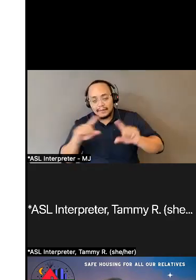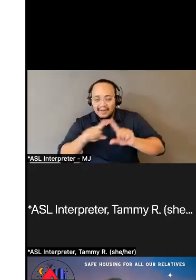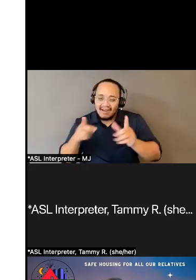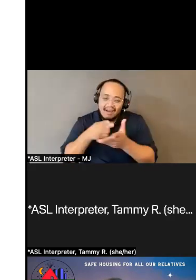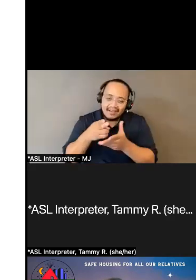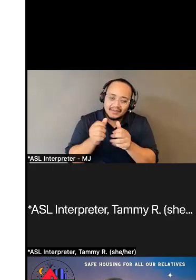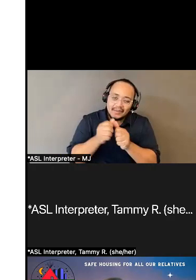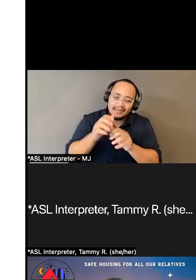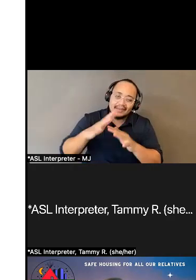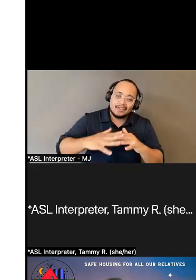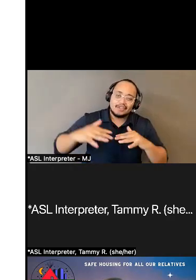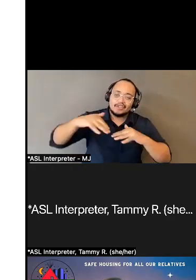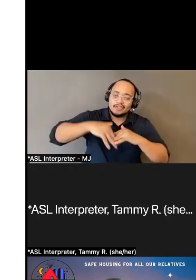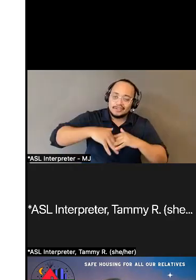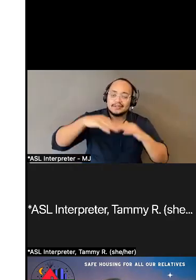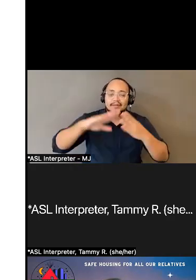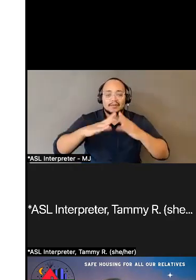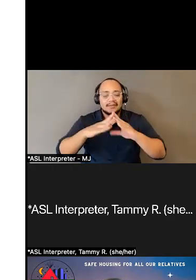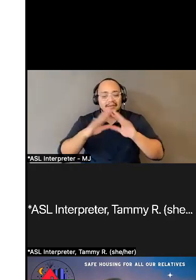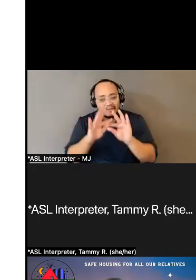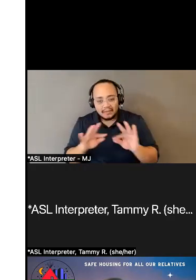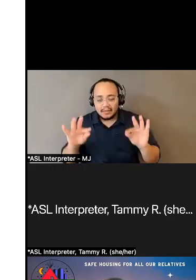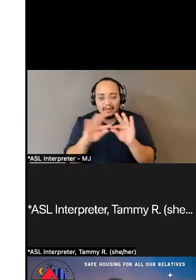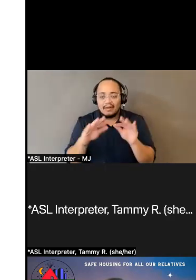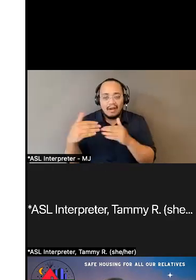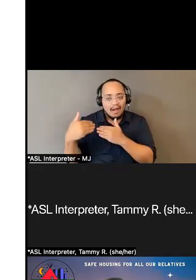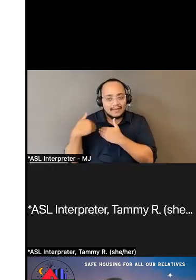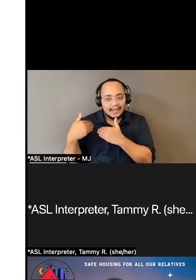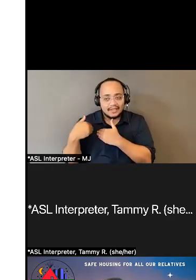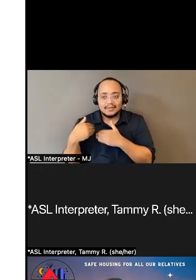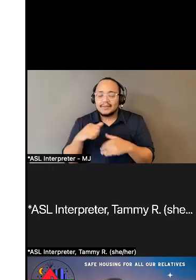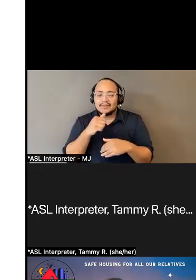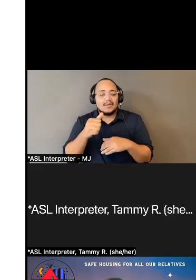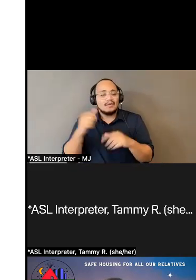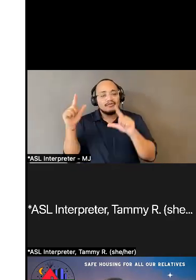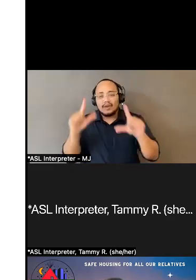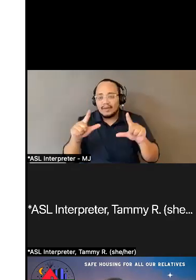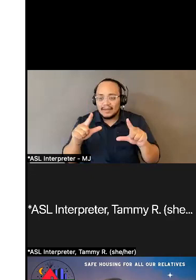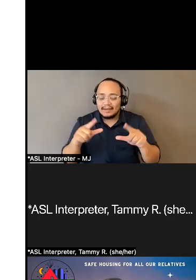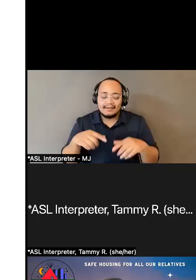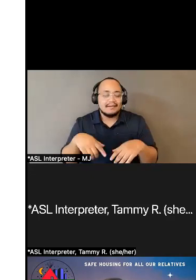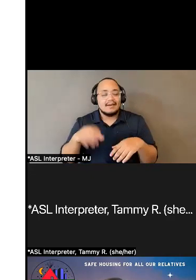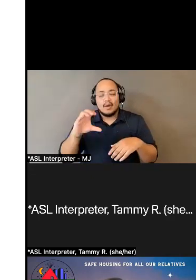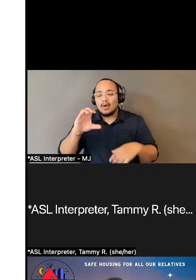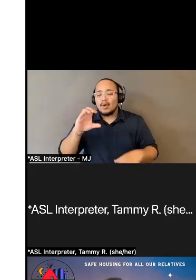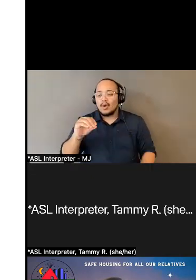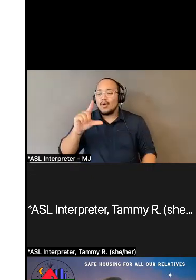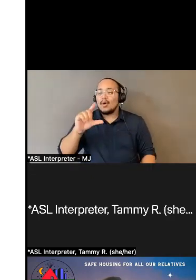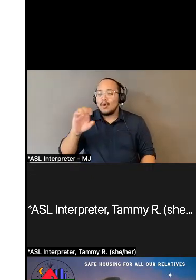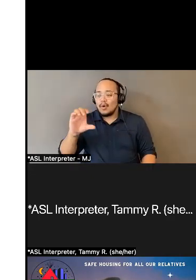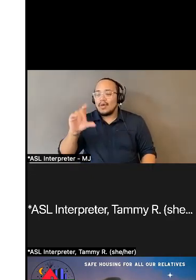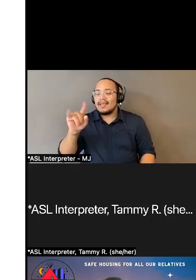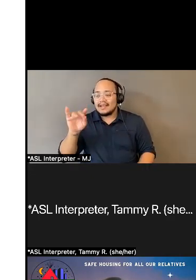Indigenous communities, this is an obligation that we have to one another. It's not framed as a collective right necessarily. It's more framed as a